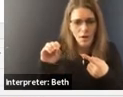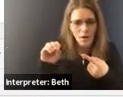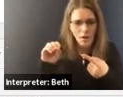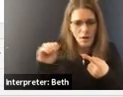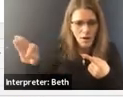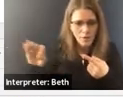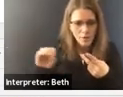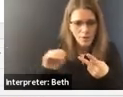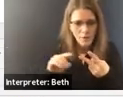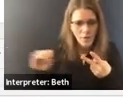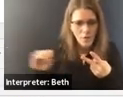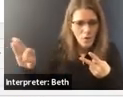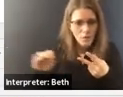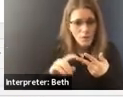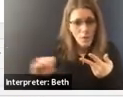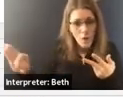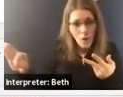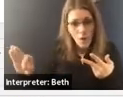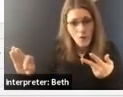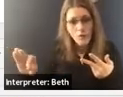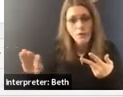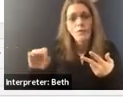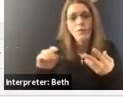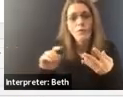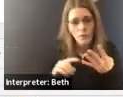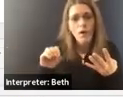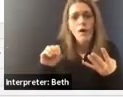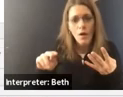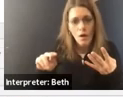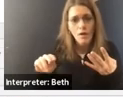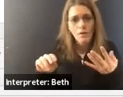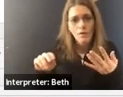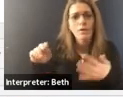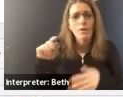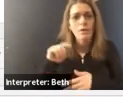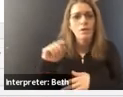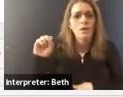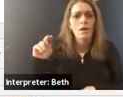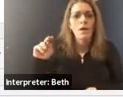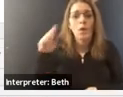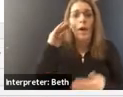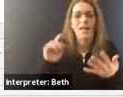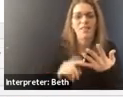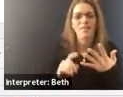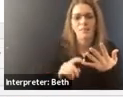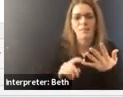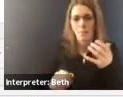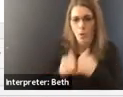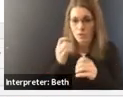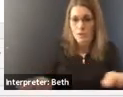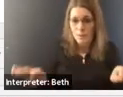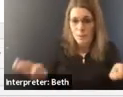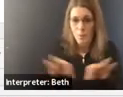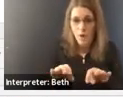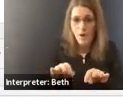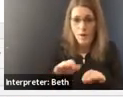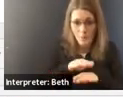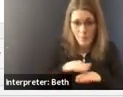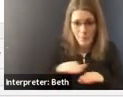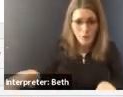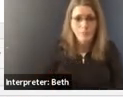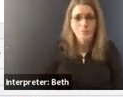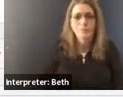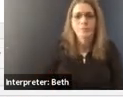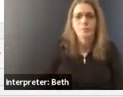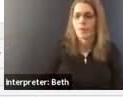layer off and turn this layer on because it is the most important, right? Again, I'm old